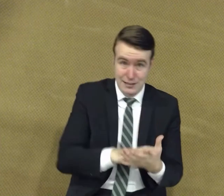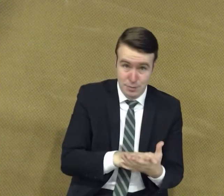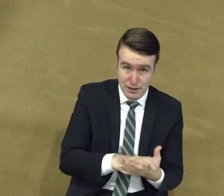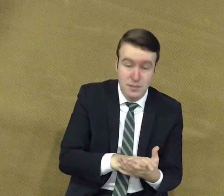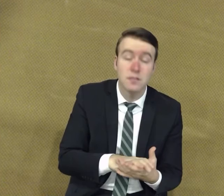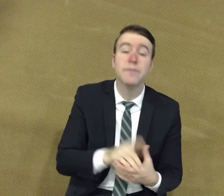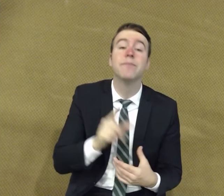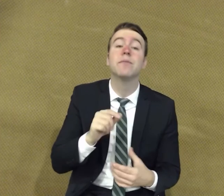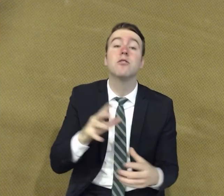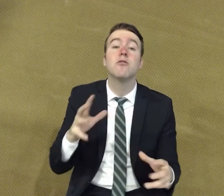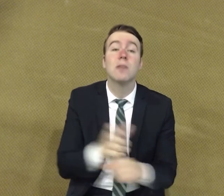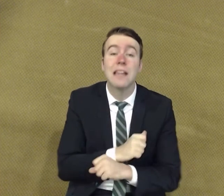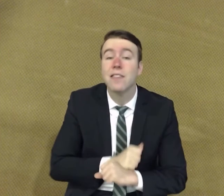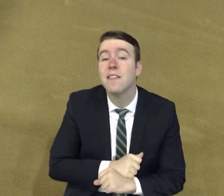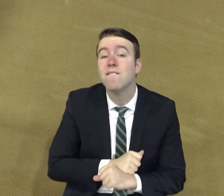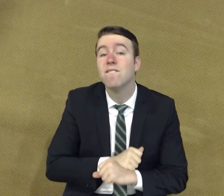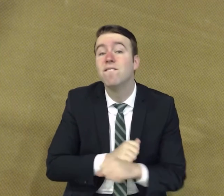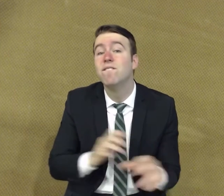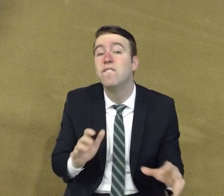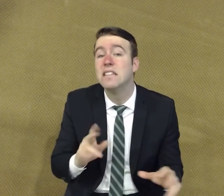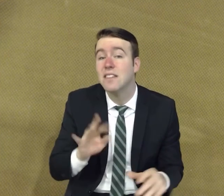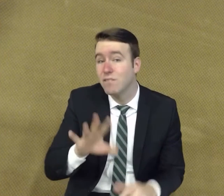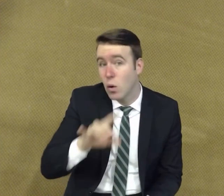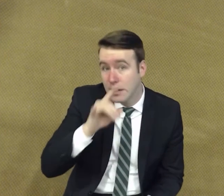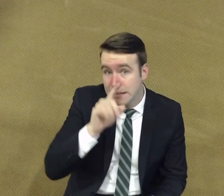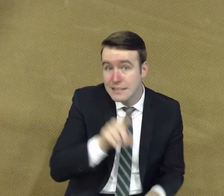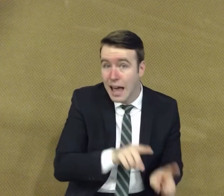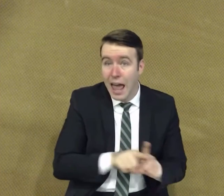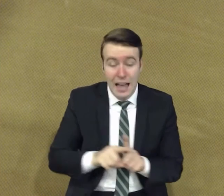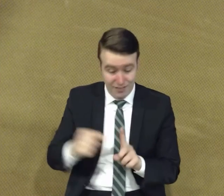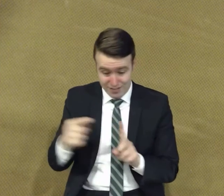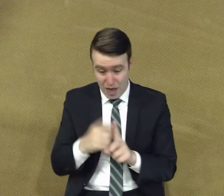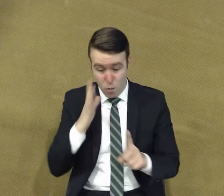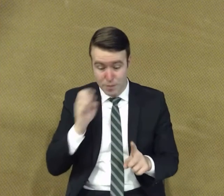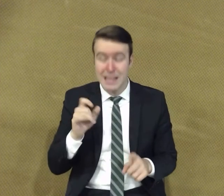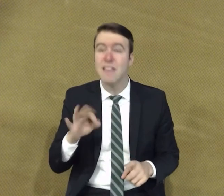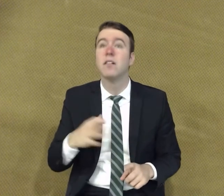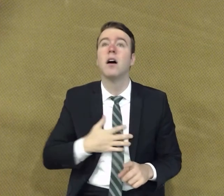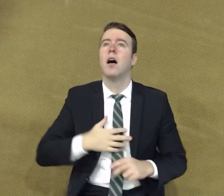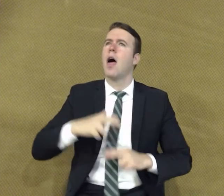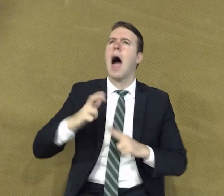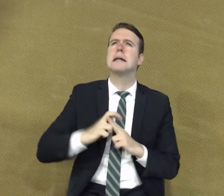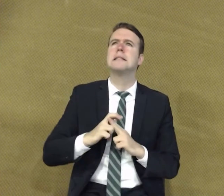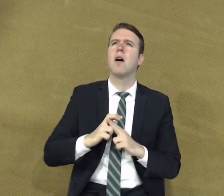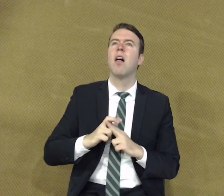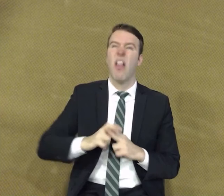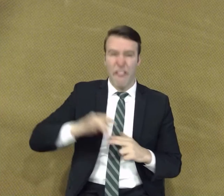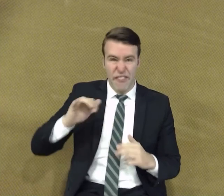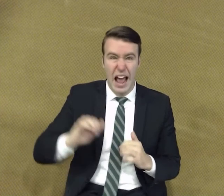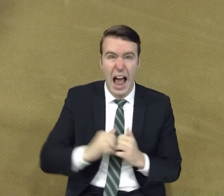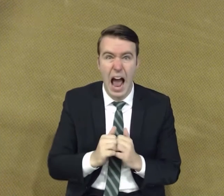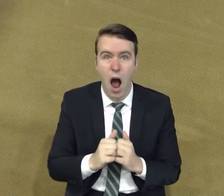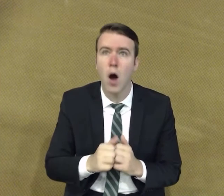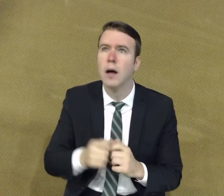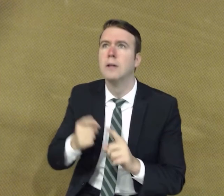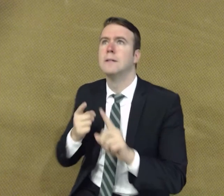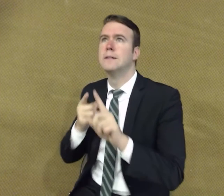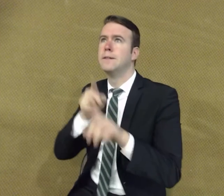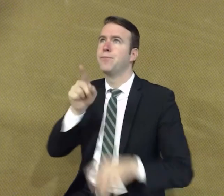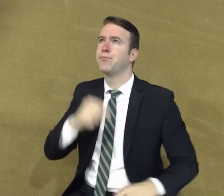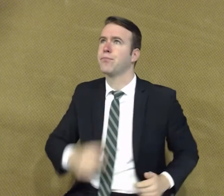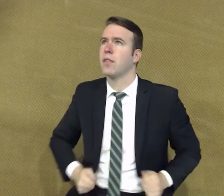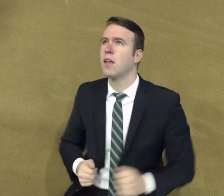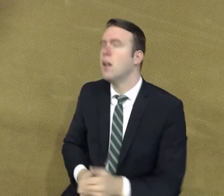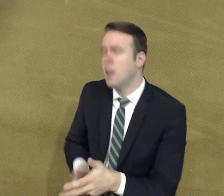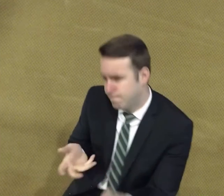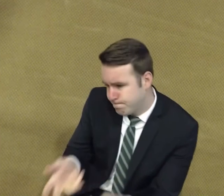husband. When you get the vision of your kids as they would be if they were ideal, and then that is the way you talk to them, and that